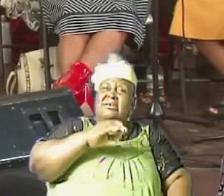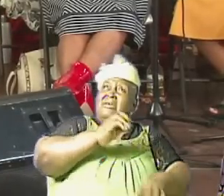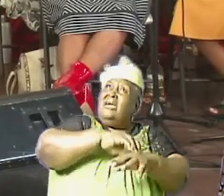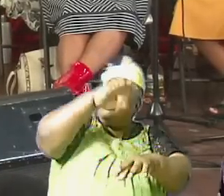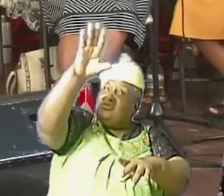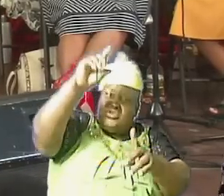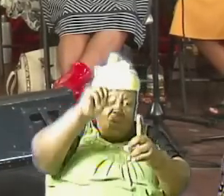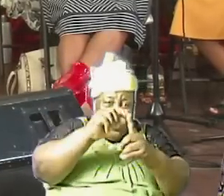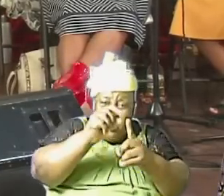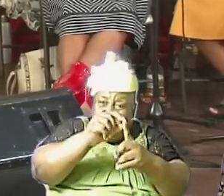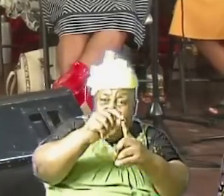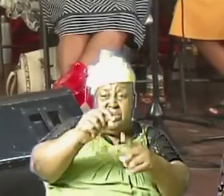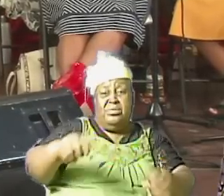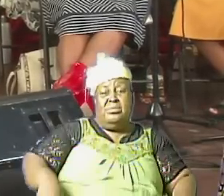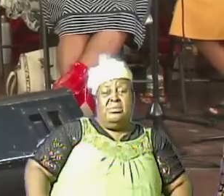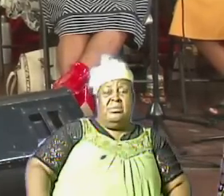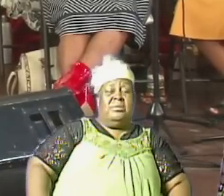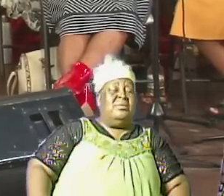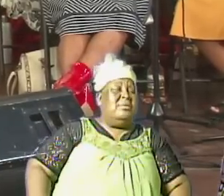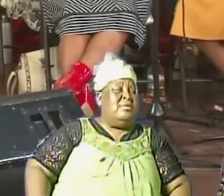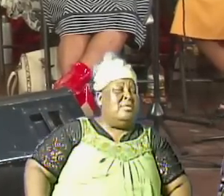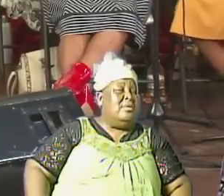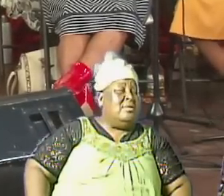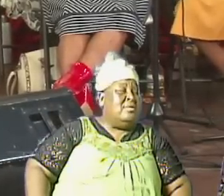at thy word,